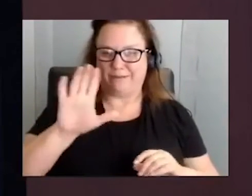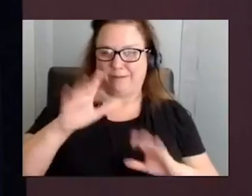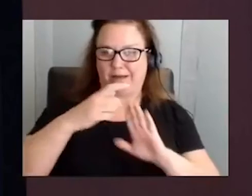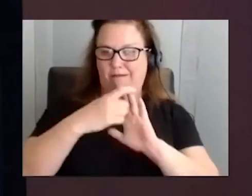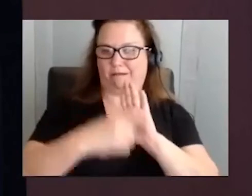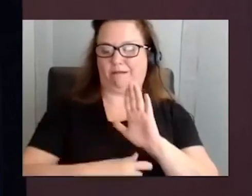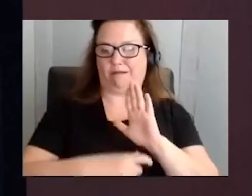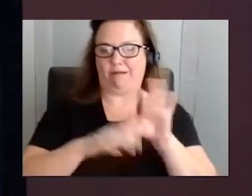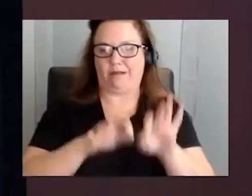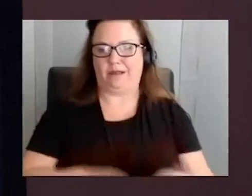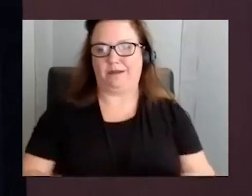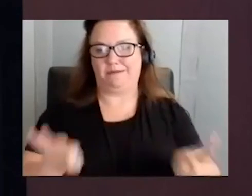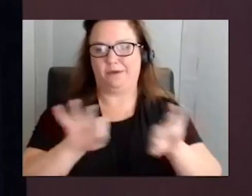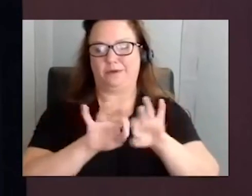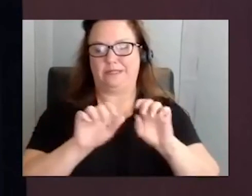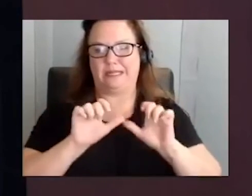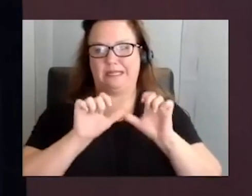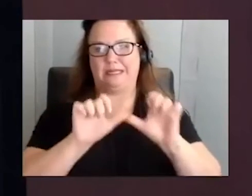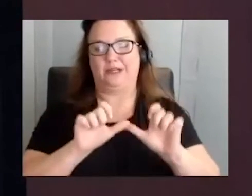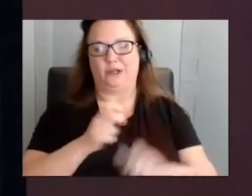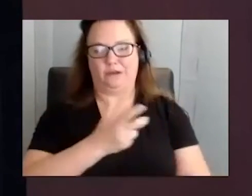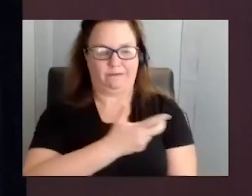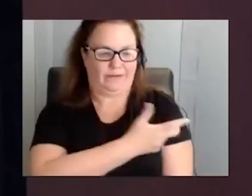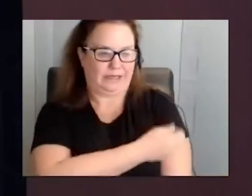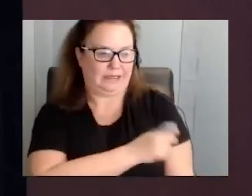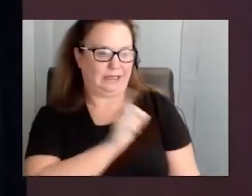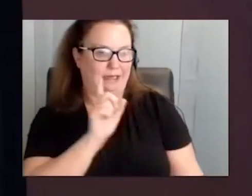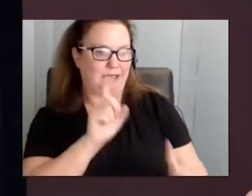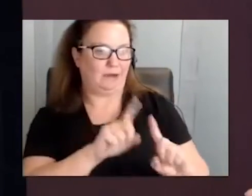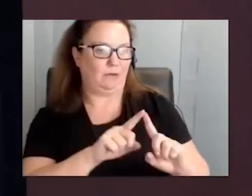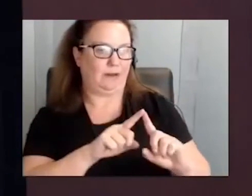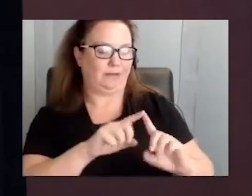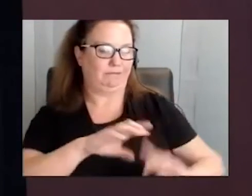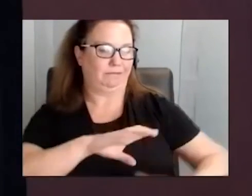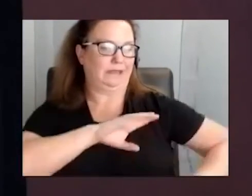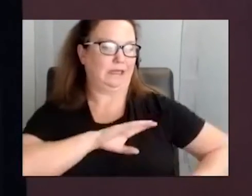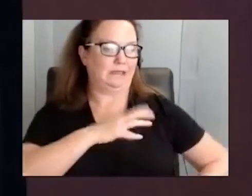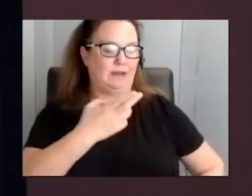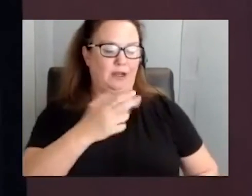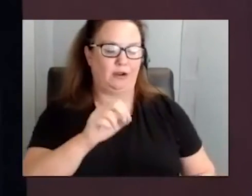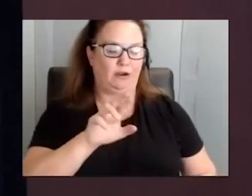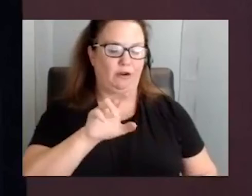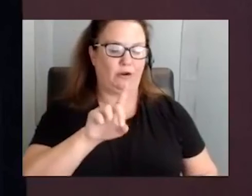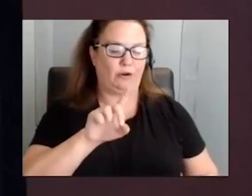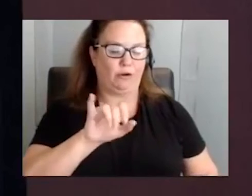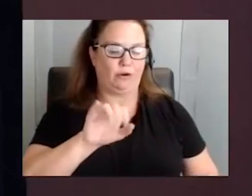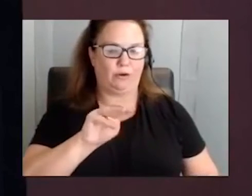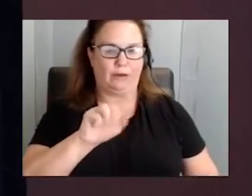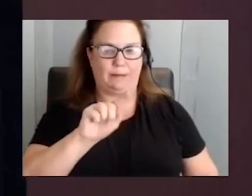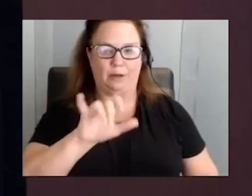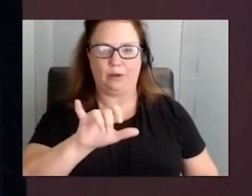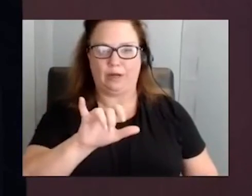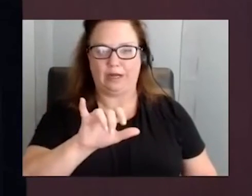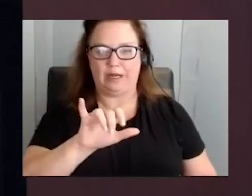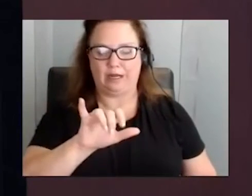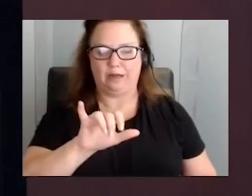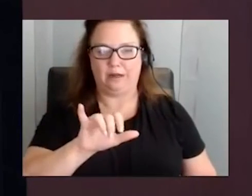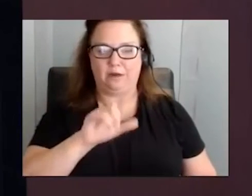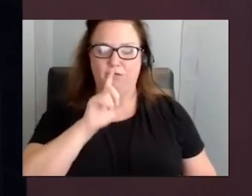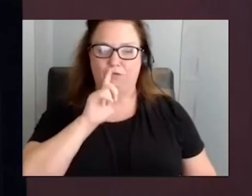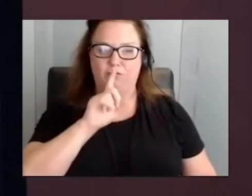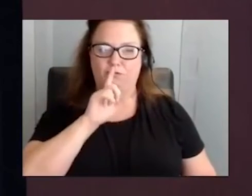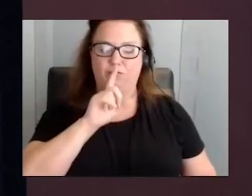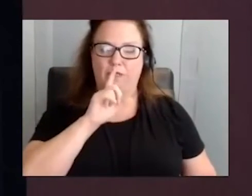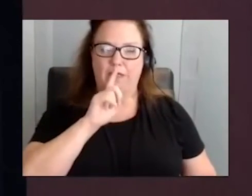of continuing to get the vaccination until we can reach that herd immunity. Would it really be an indication that we could truly